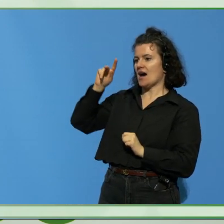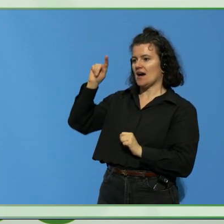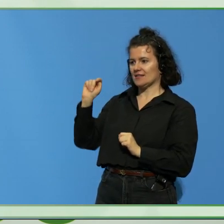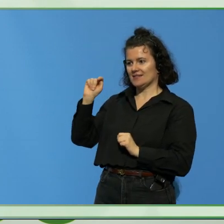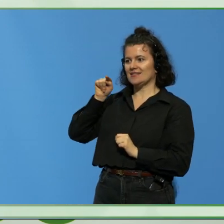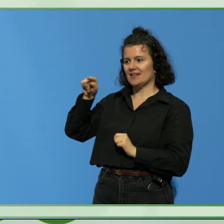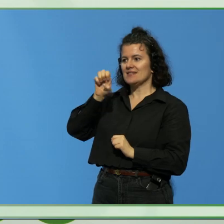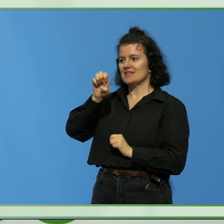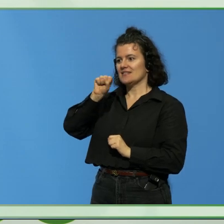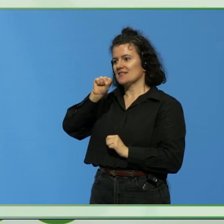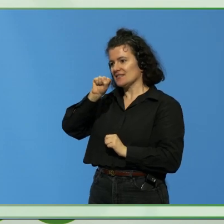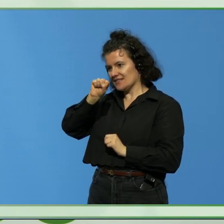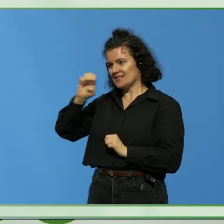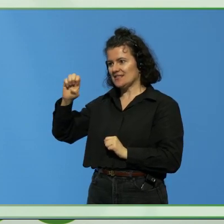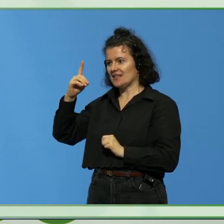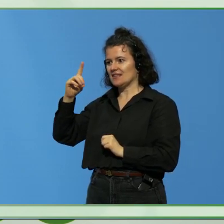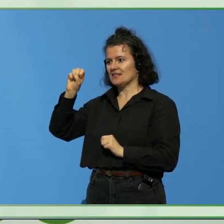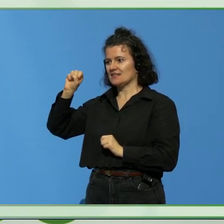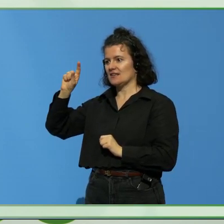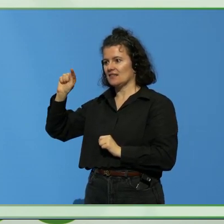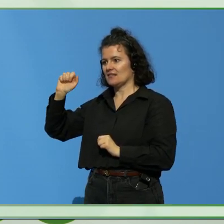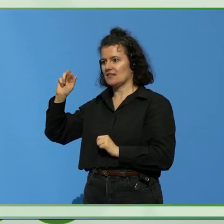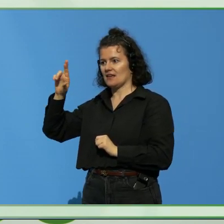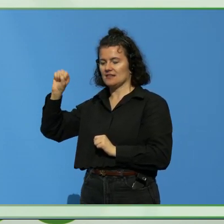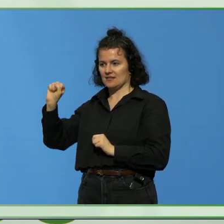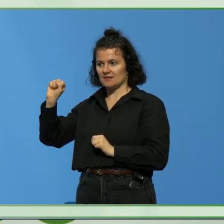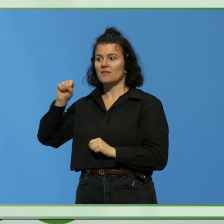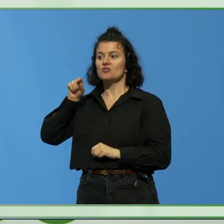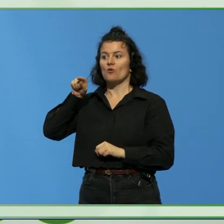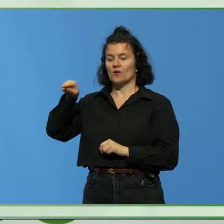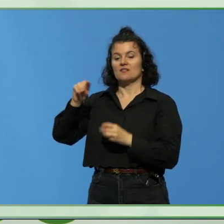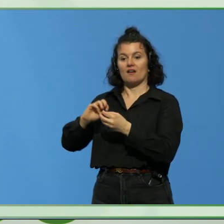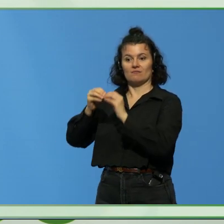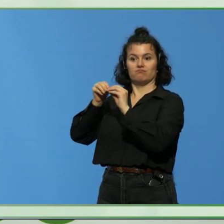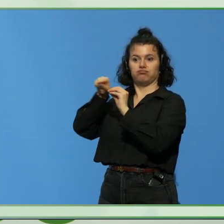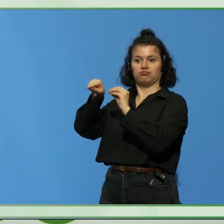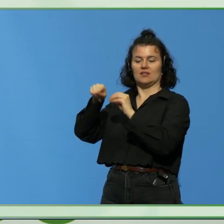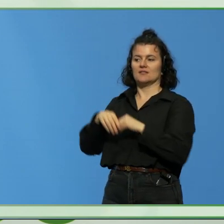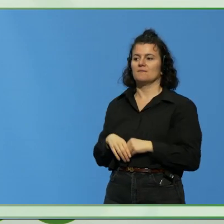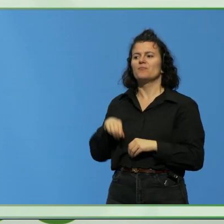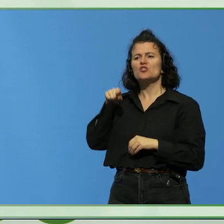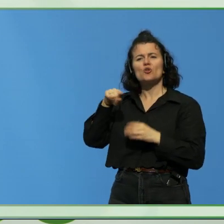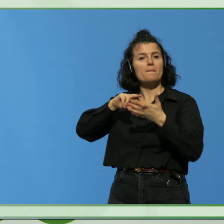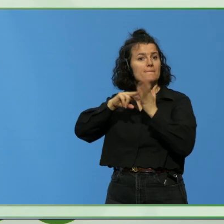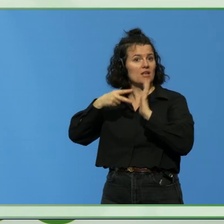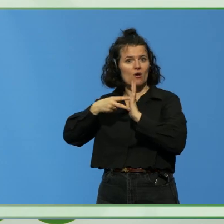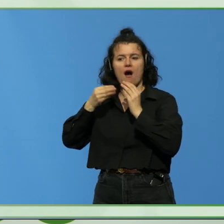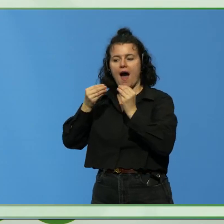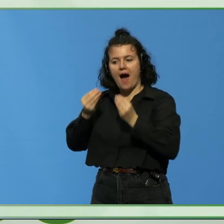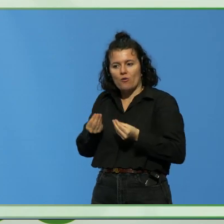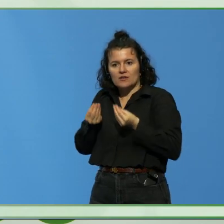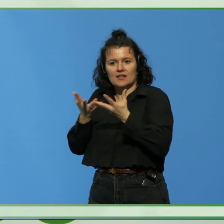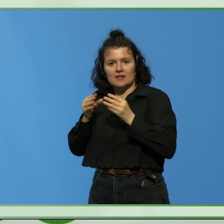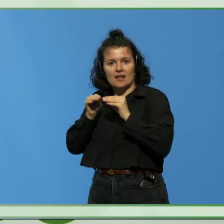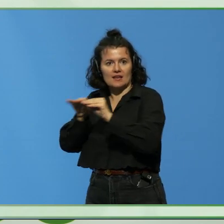program ever at SeedStars to have this officially. And the methodology gives the opportunity for us to get different